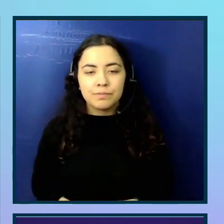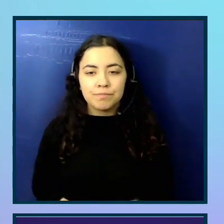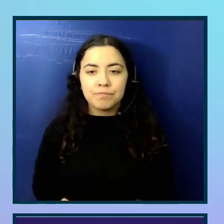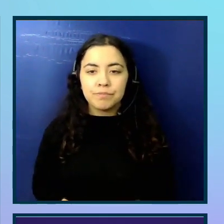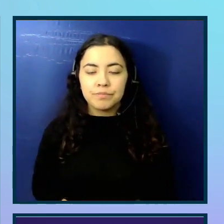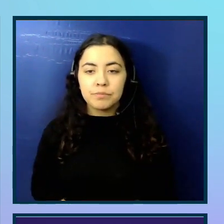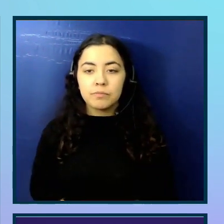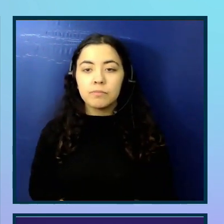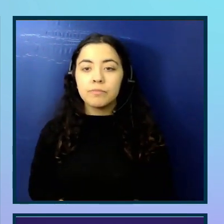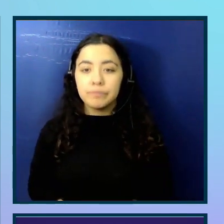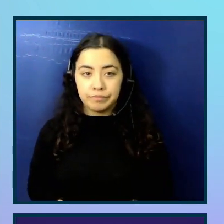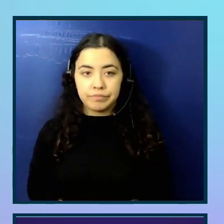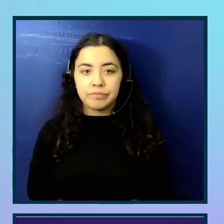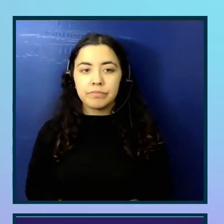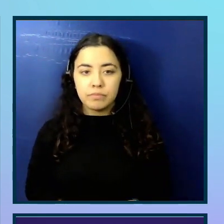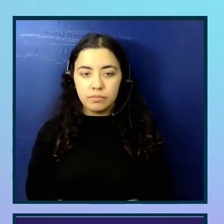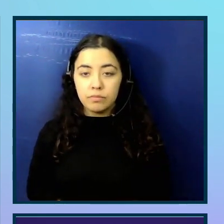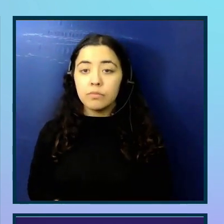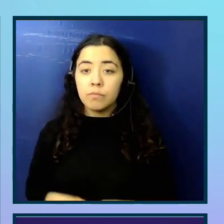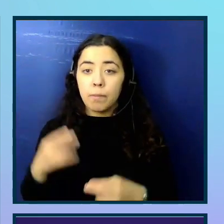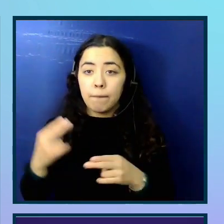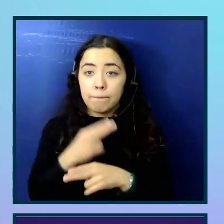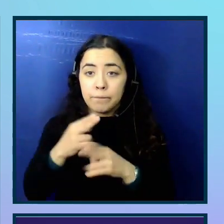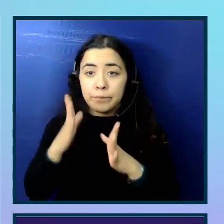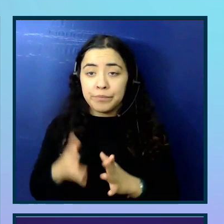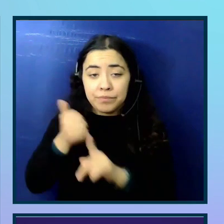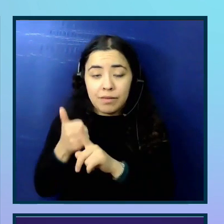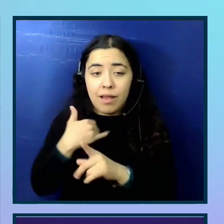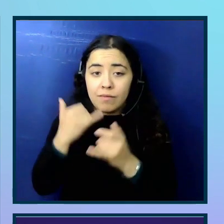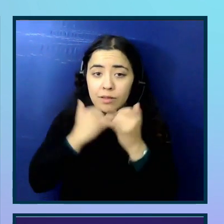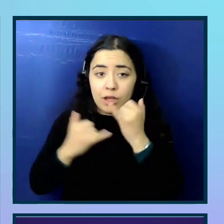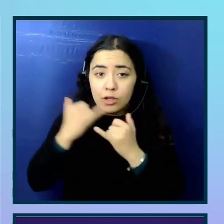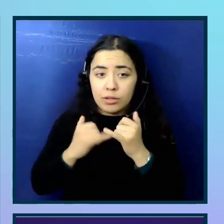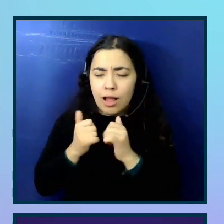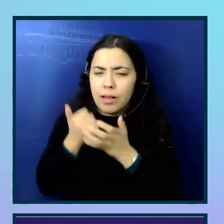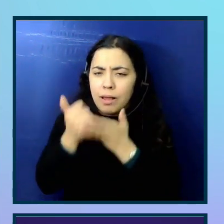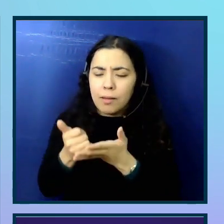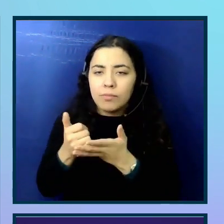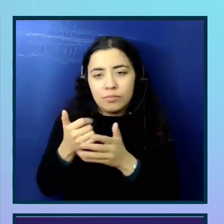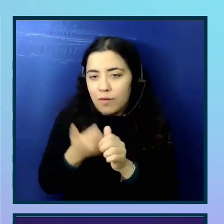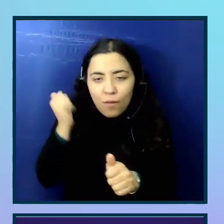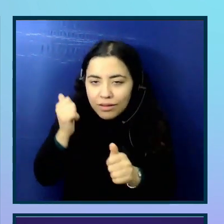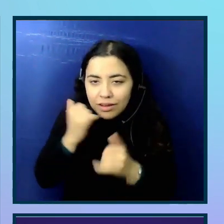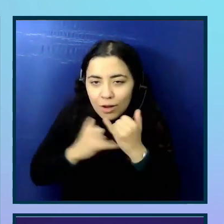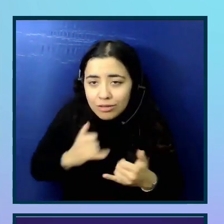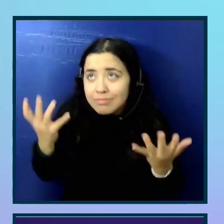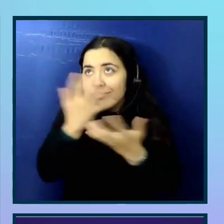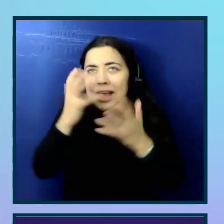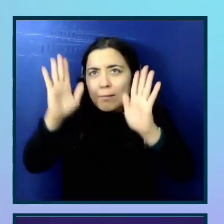All right. The best way to help users with errors is to prevent them. That's amazing,